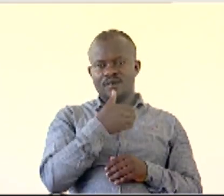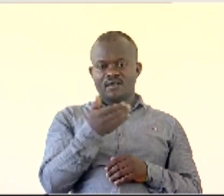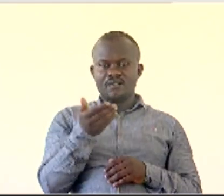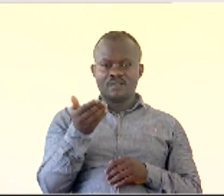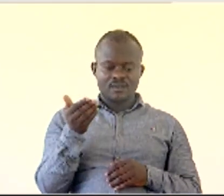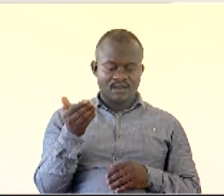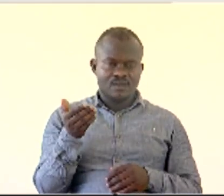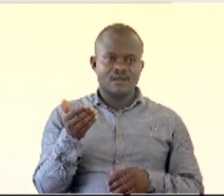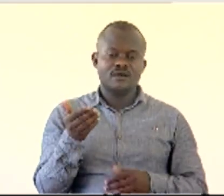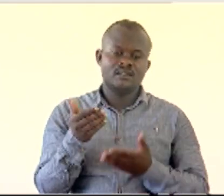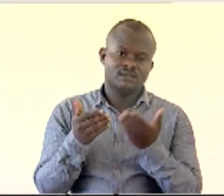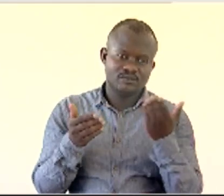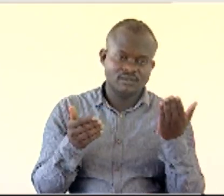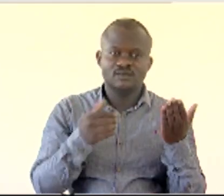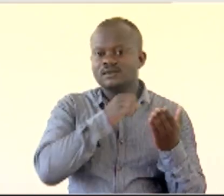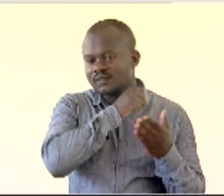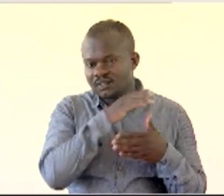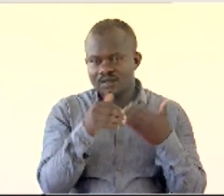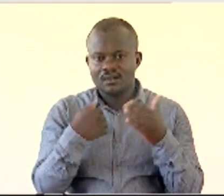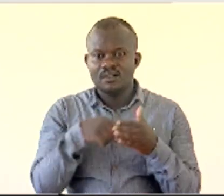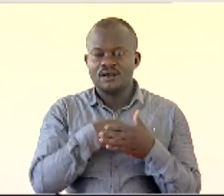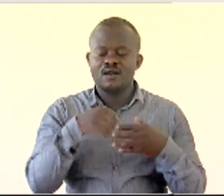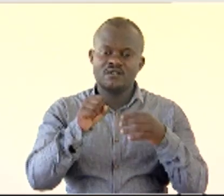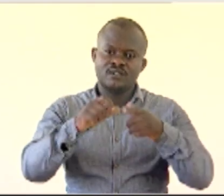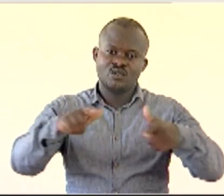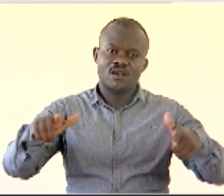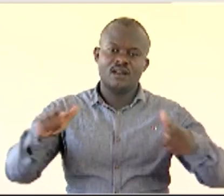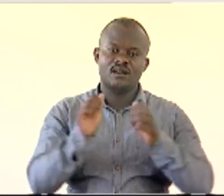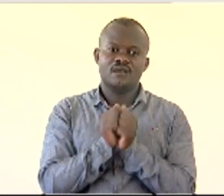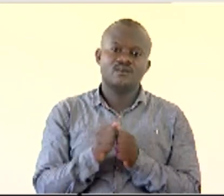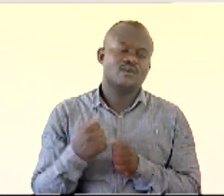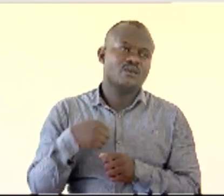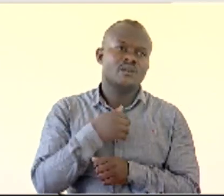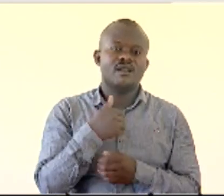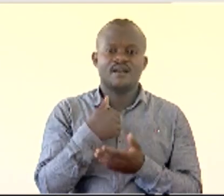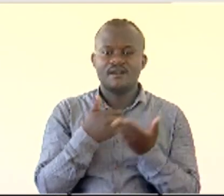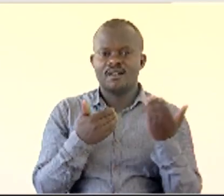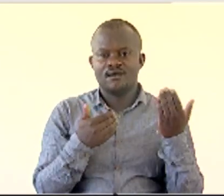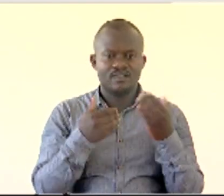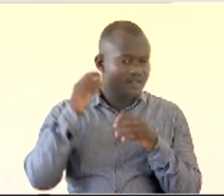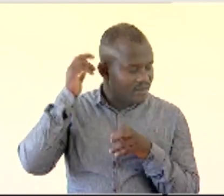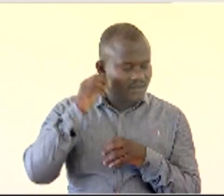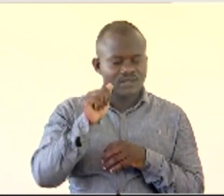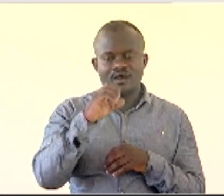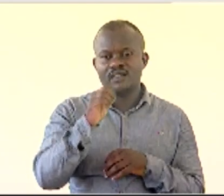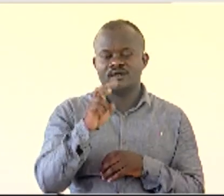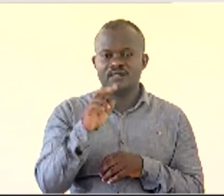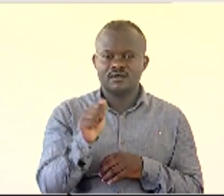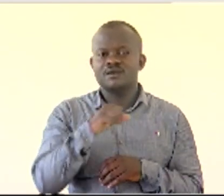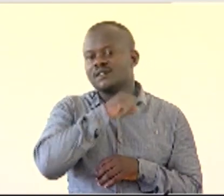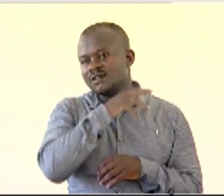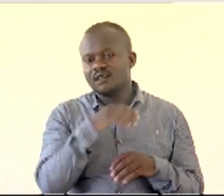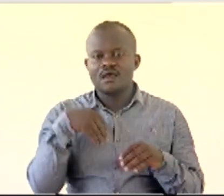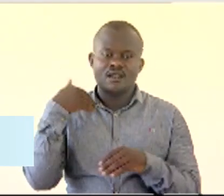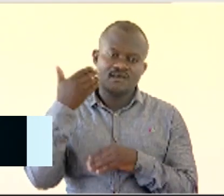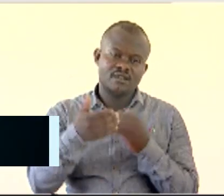noise pollution. We have soil pollution. We have radioactive pollution. Then